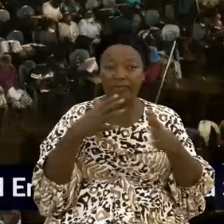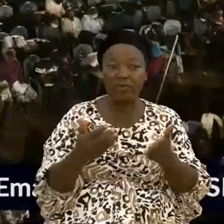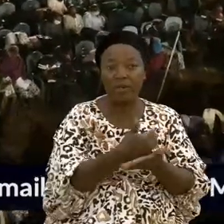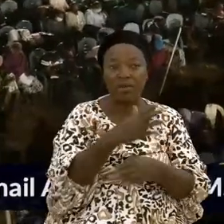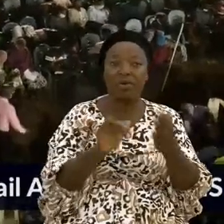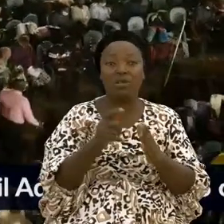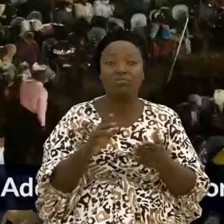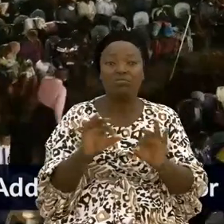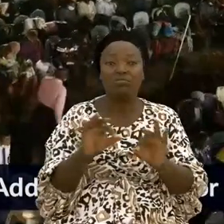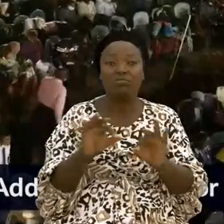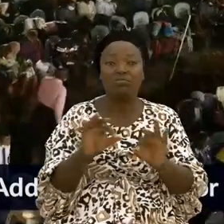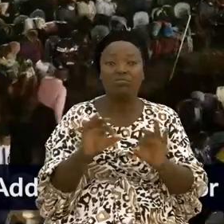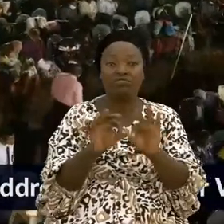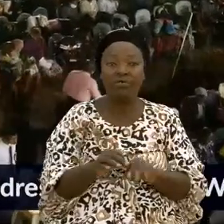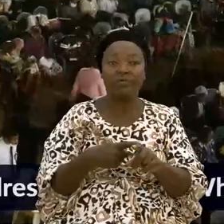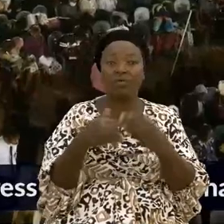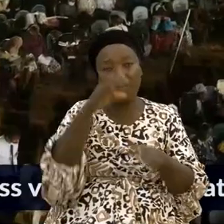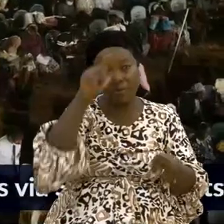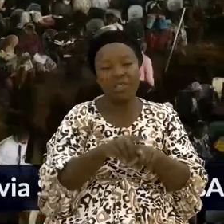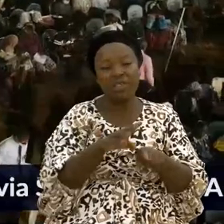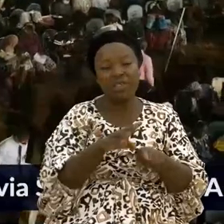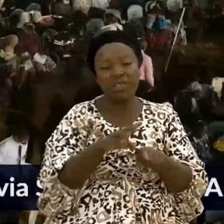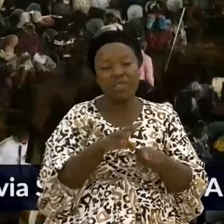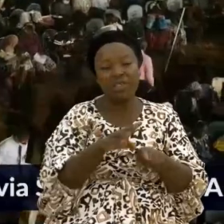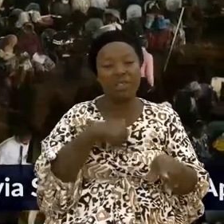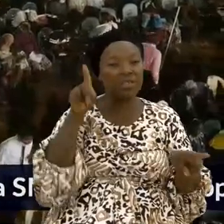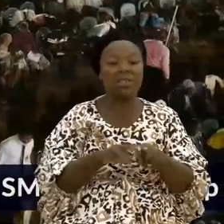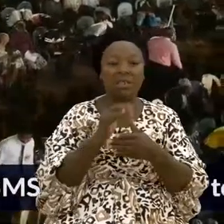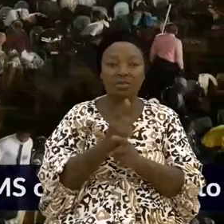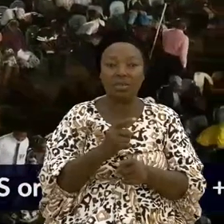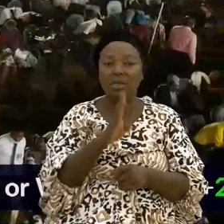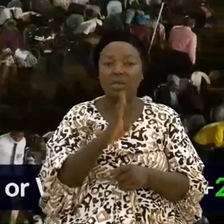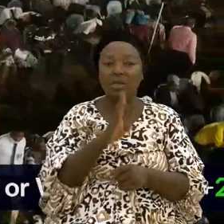from our brothers and sisters who have just been born again into the family of God.